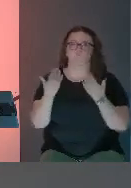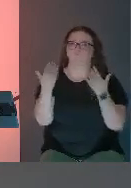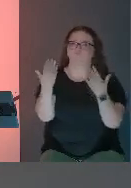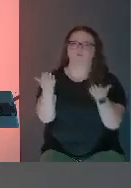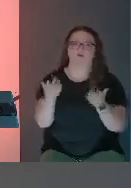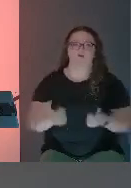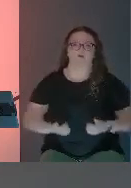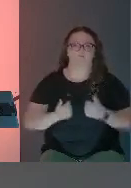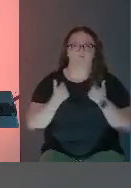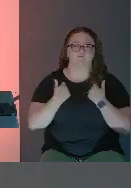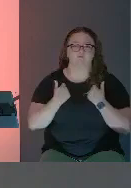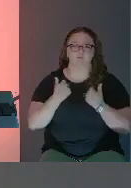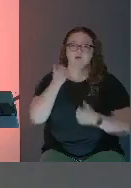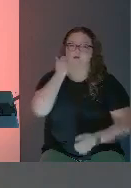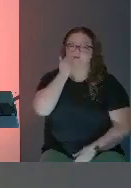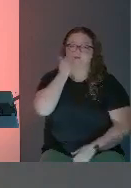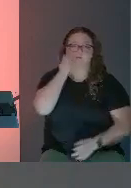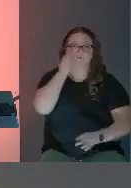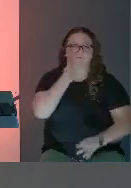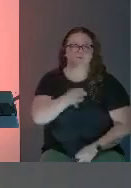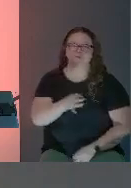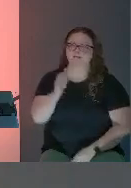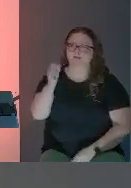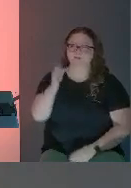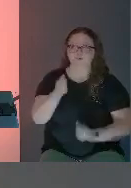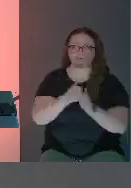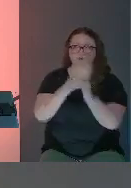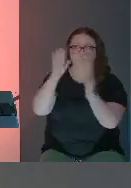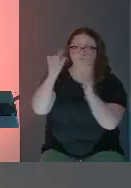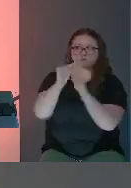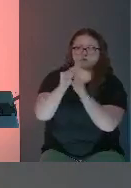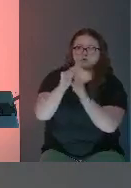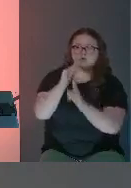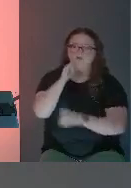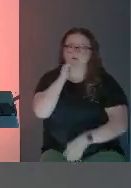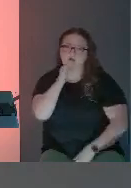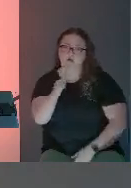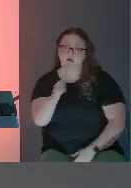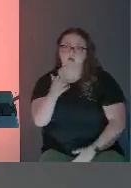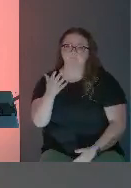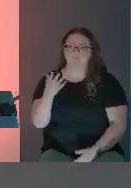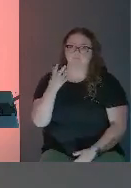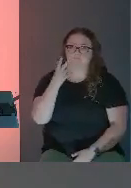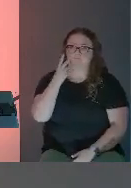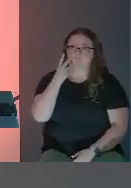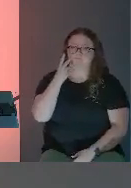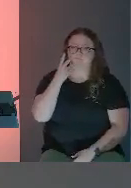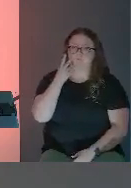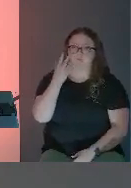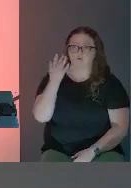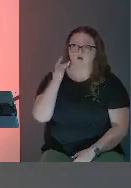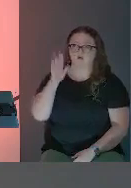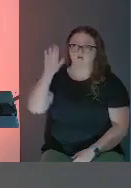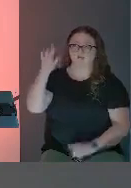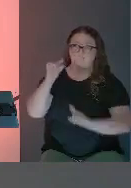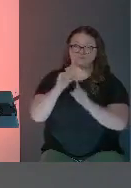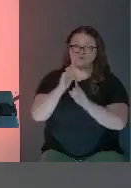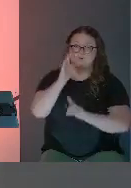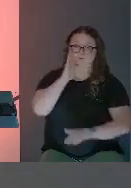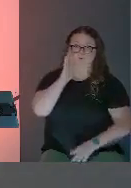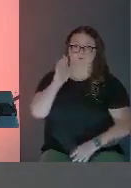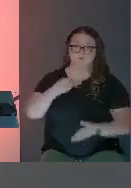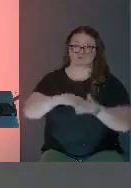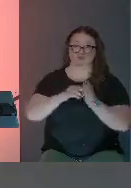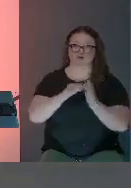not we're going to be obedient to God's word. Because man, his word will keep you and me out of trouble. I have